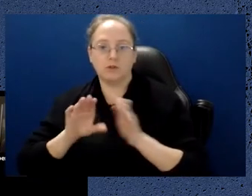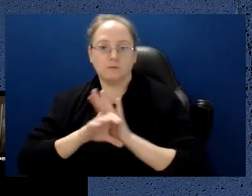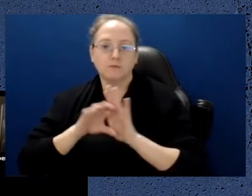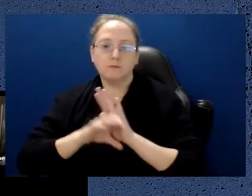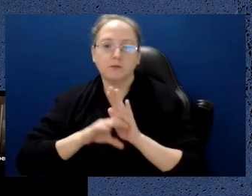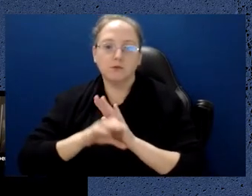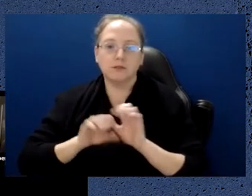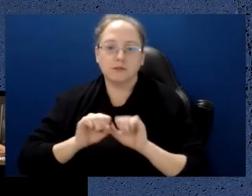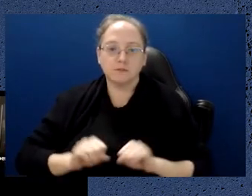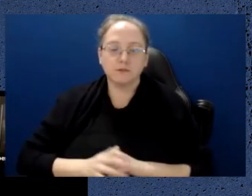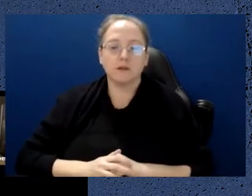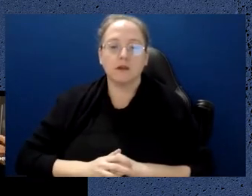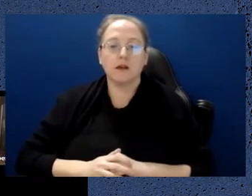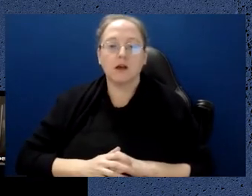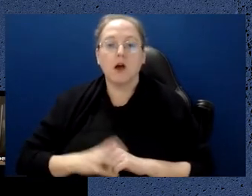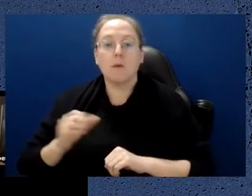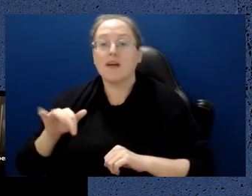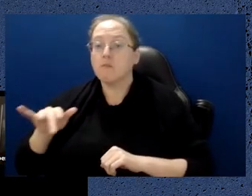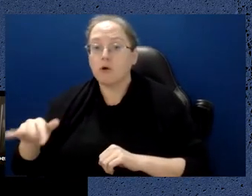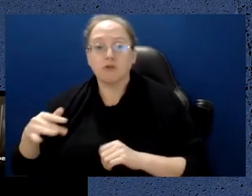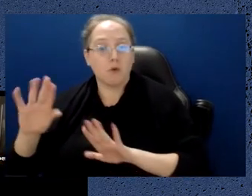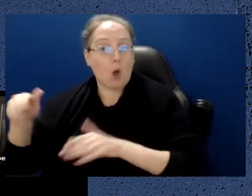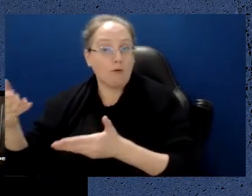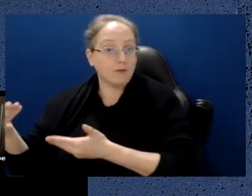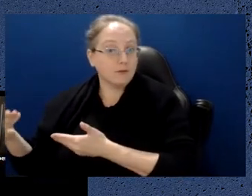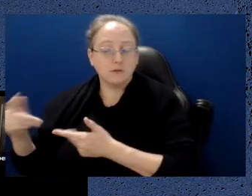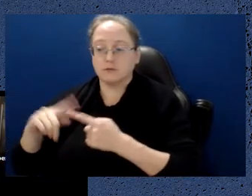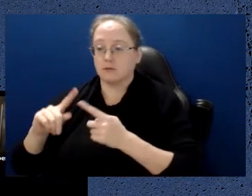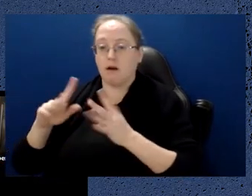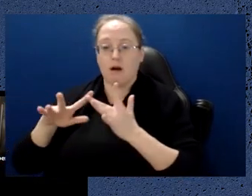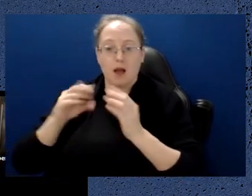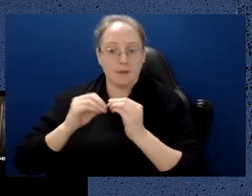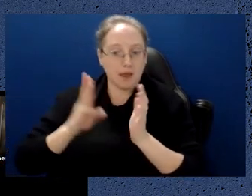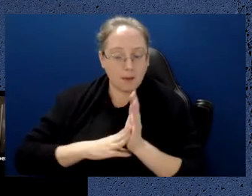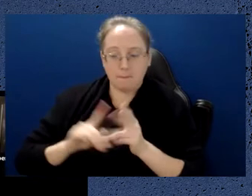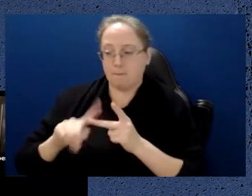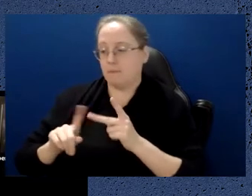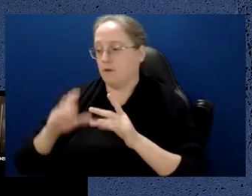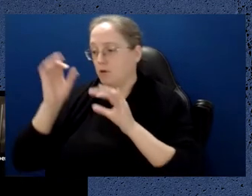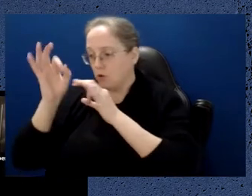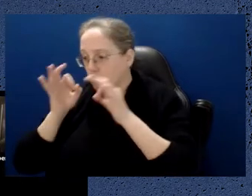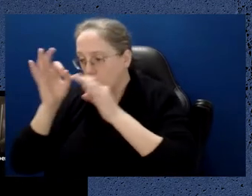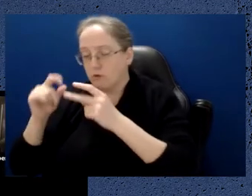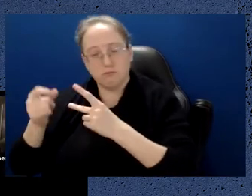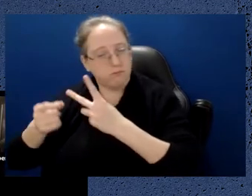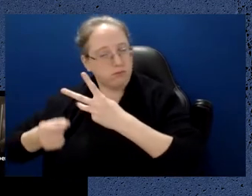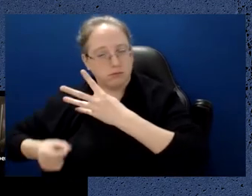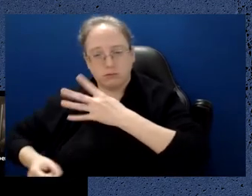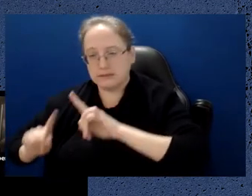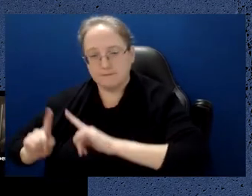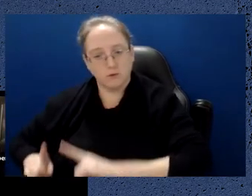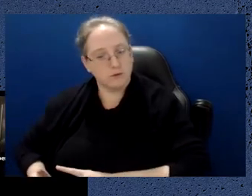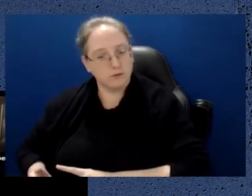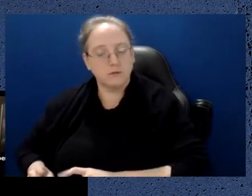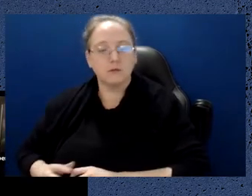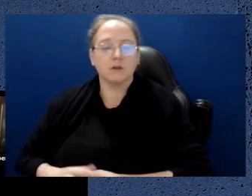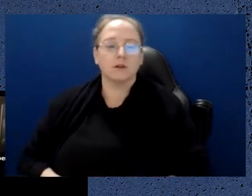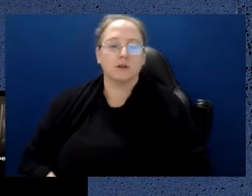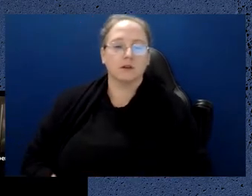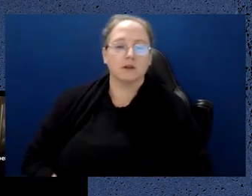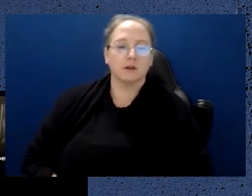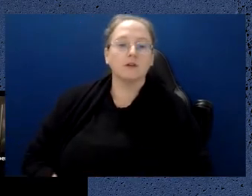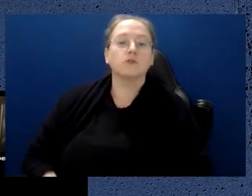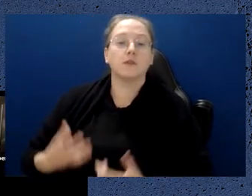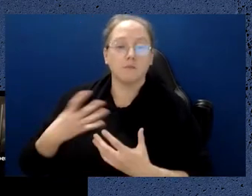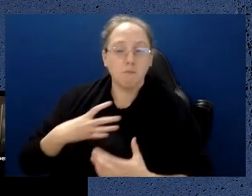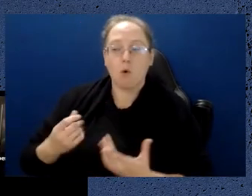to emerge, not just IBM and Google, but other companies. We see that opportunity arising to be able to